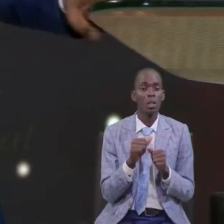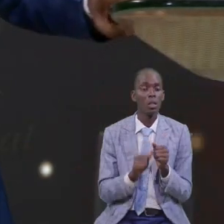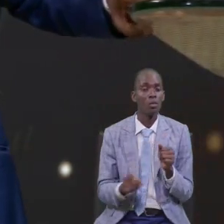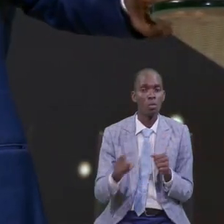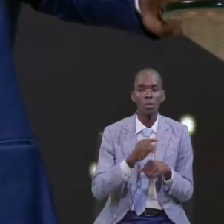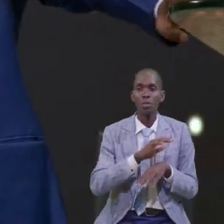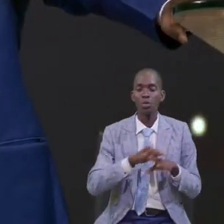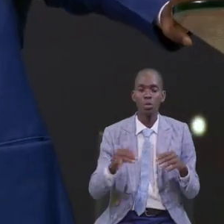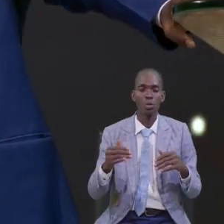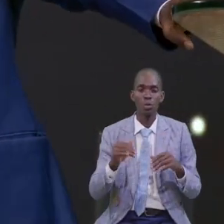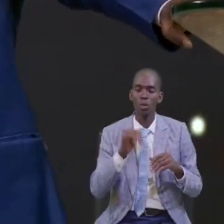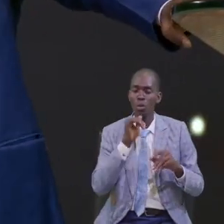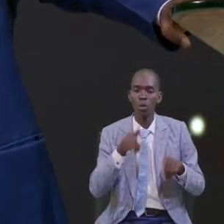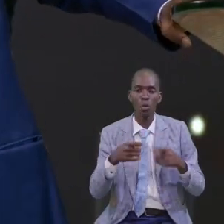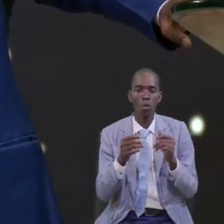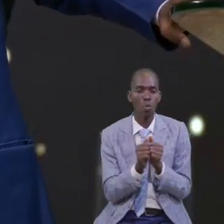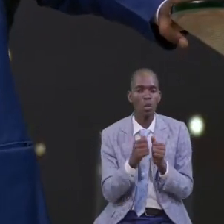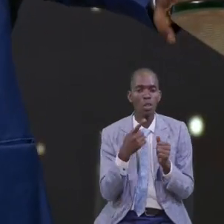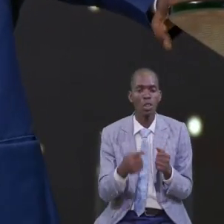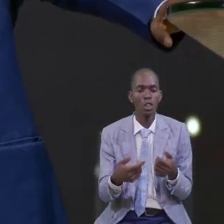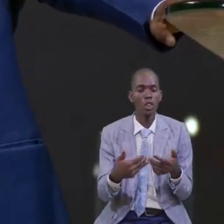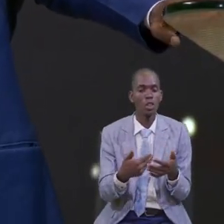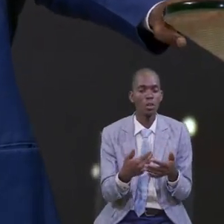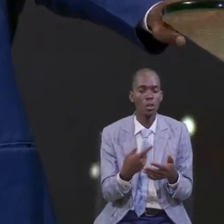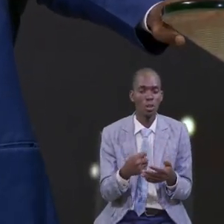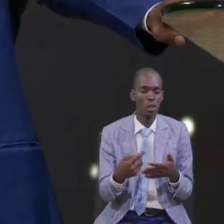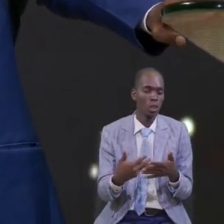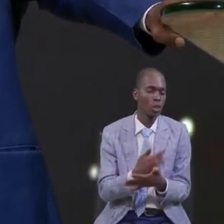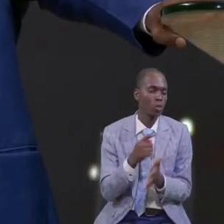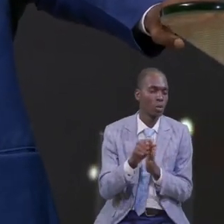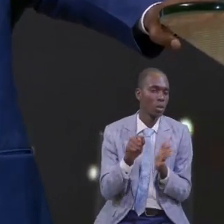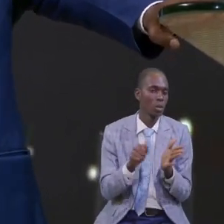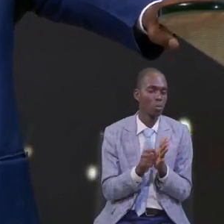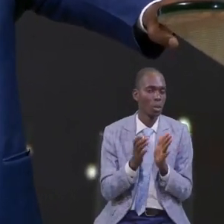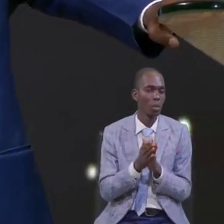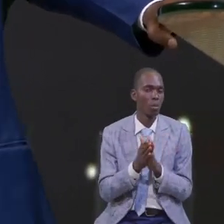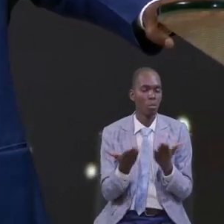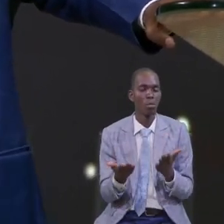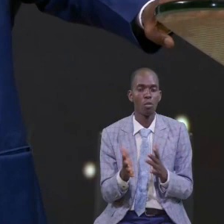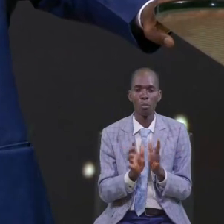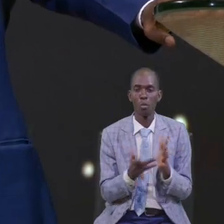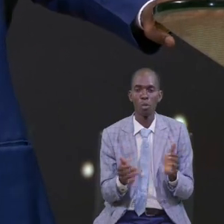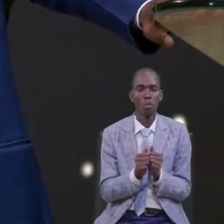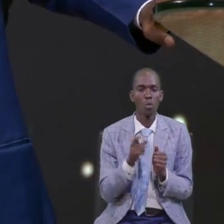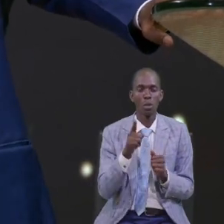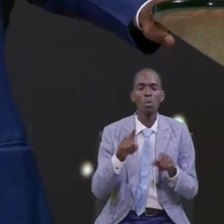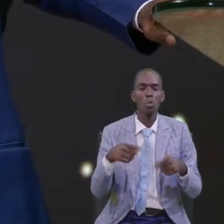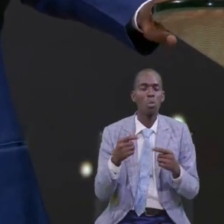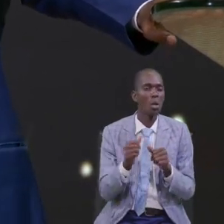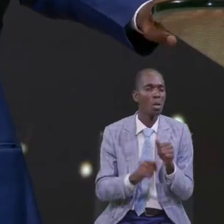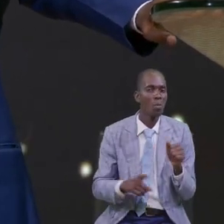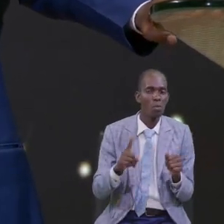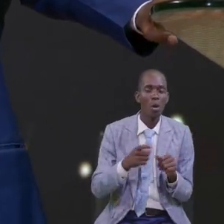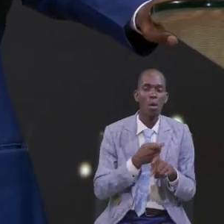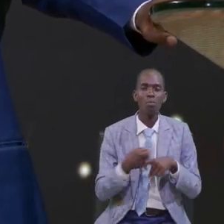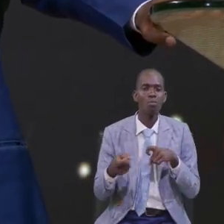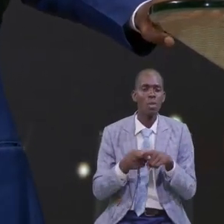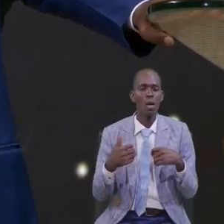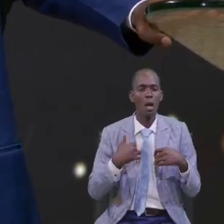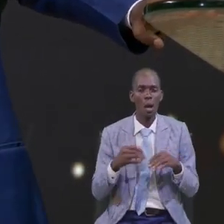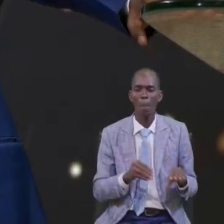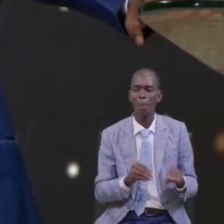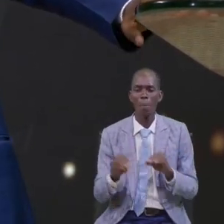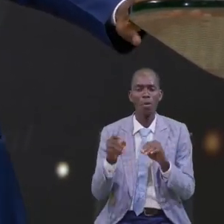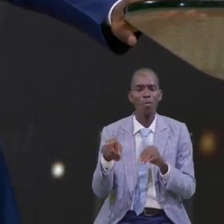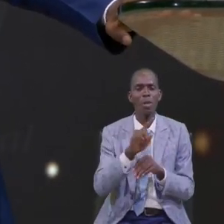with a testament. They didn't have the New Testament with them. They went abroad. Persecution drove them